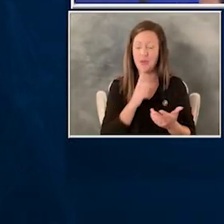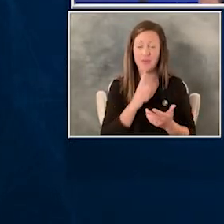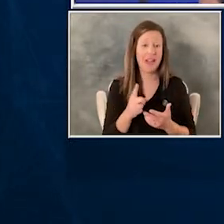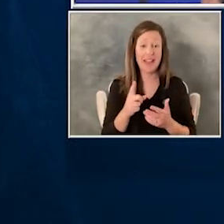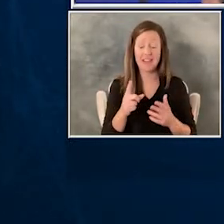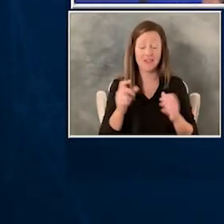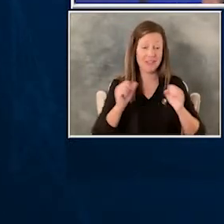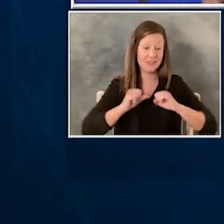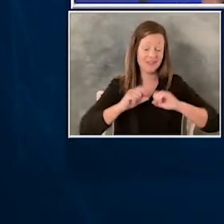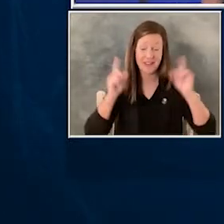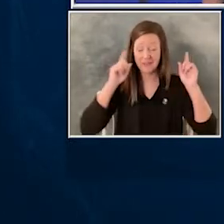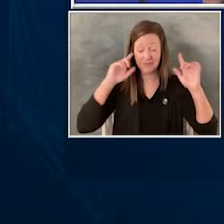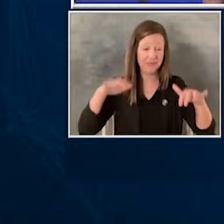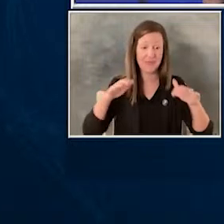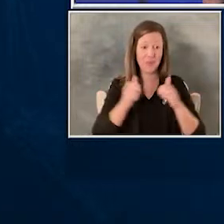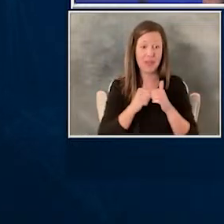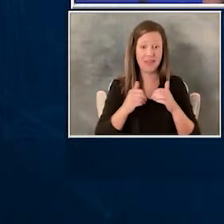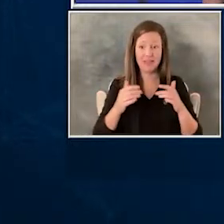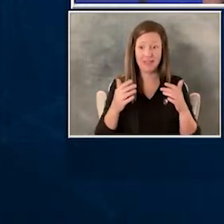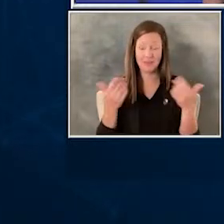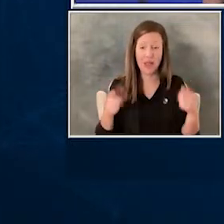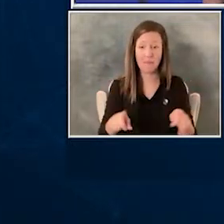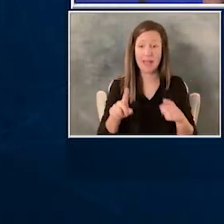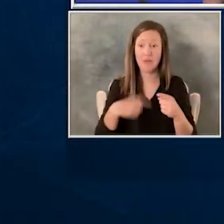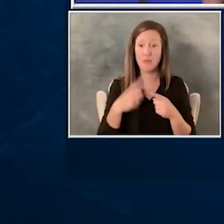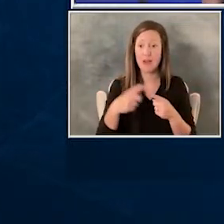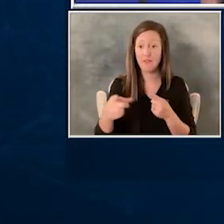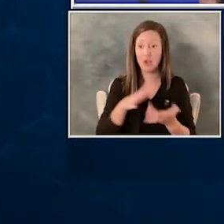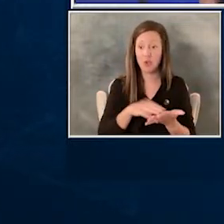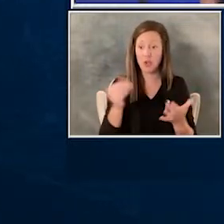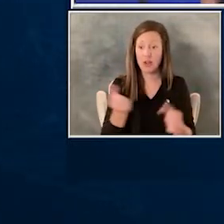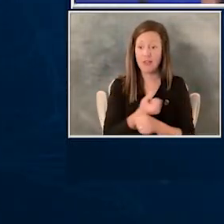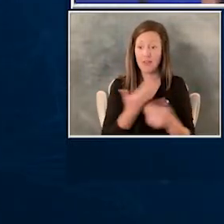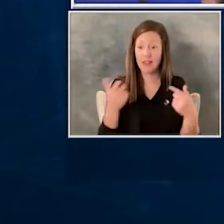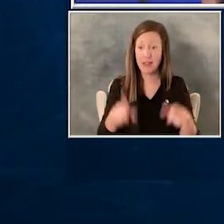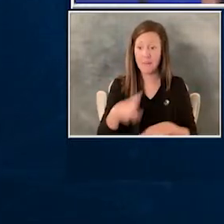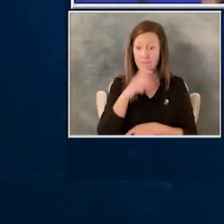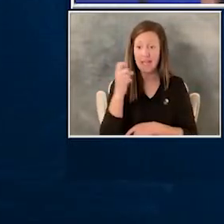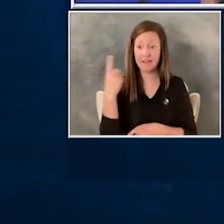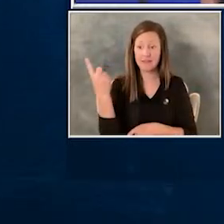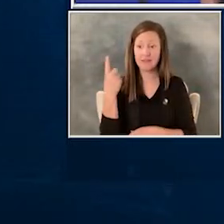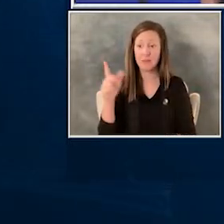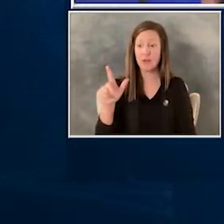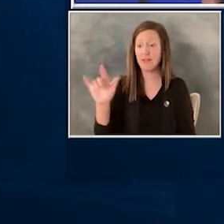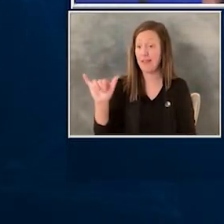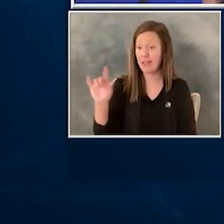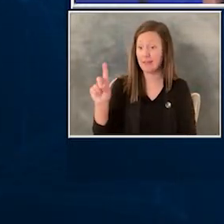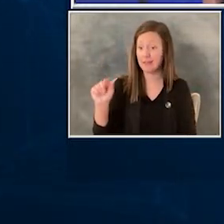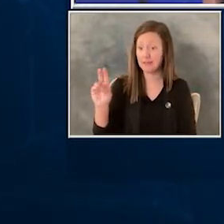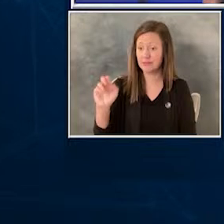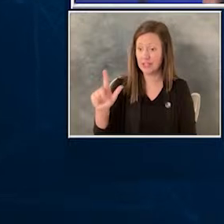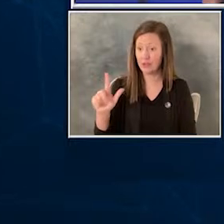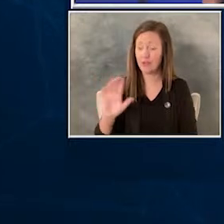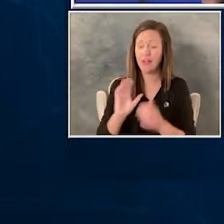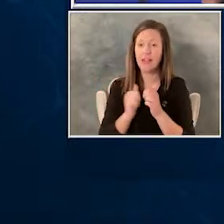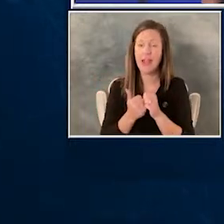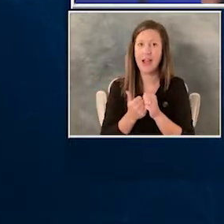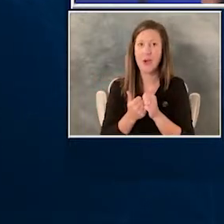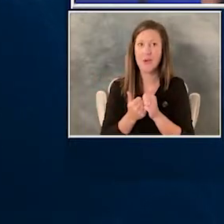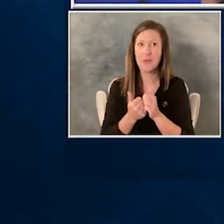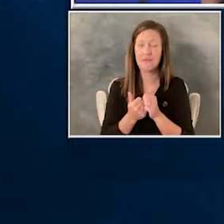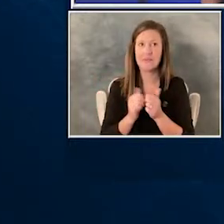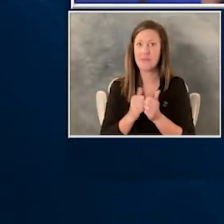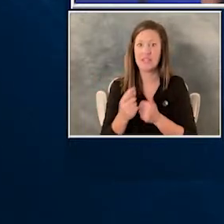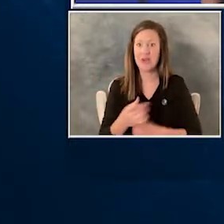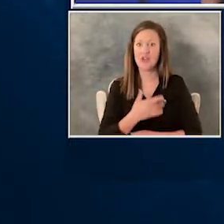events. When you learned that all this began because of someone like Daniel, how did that feel in